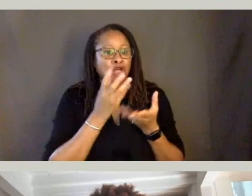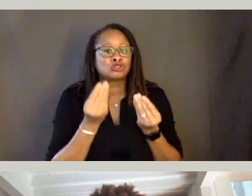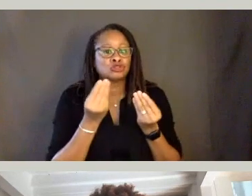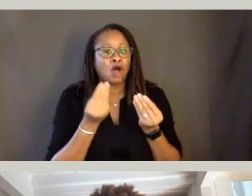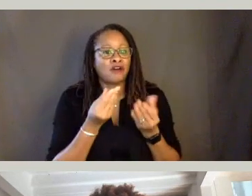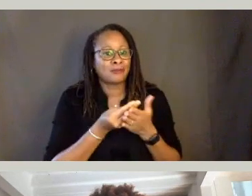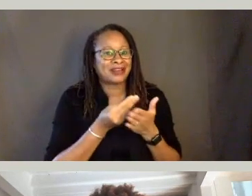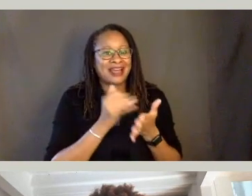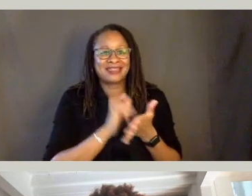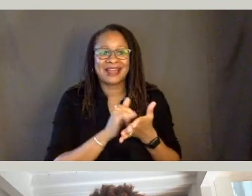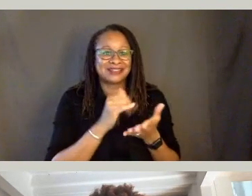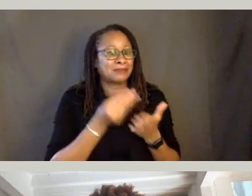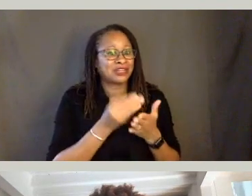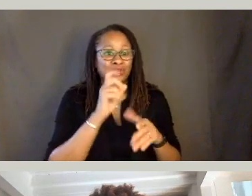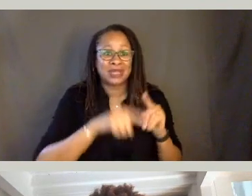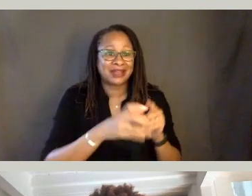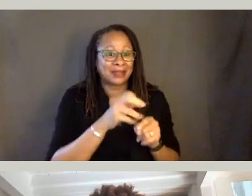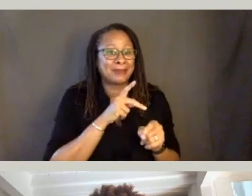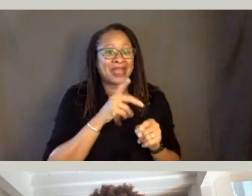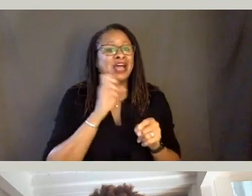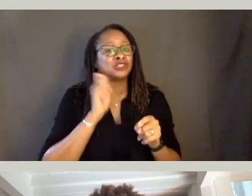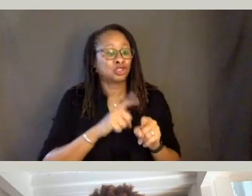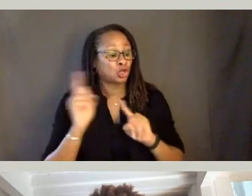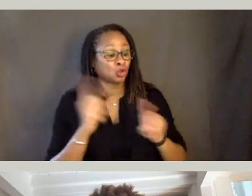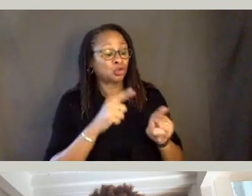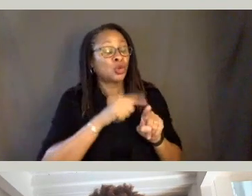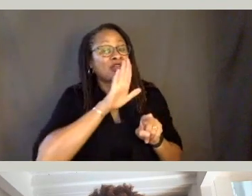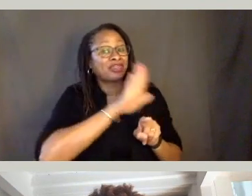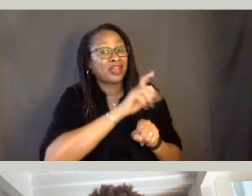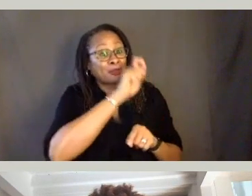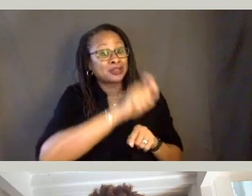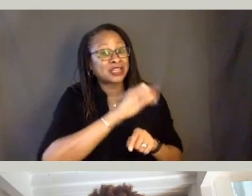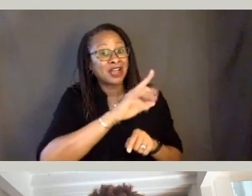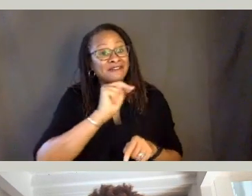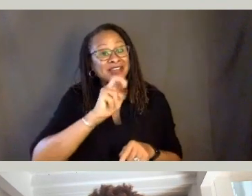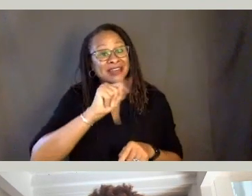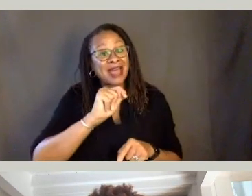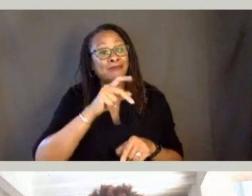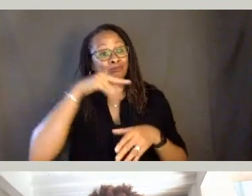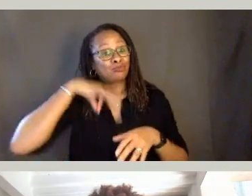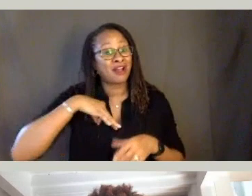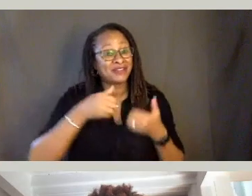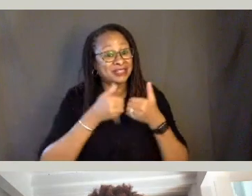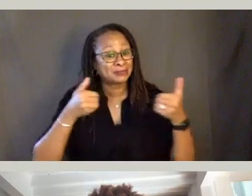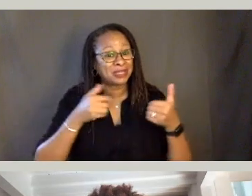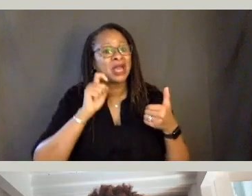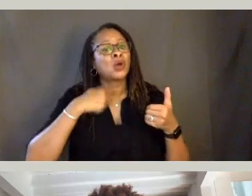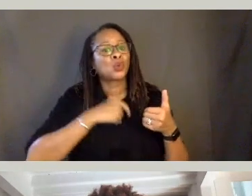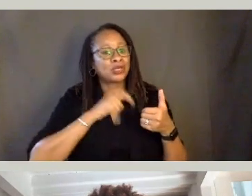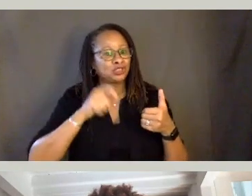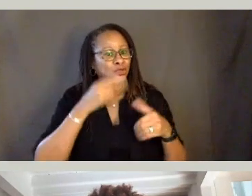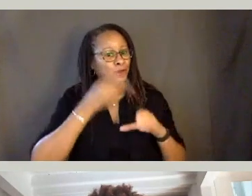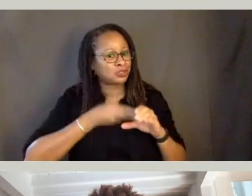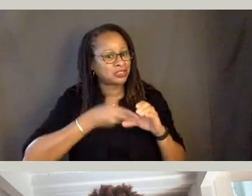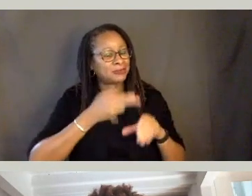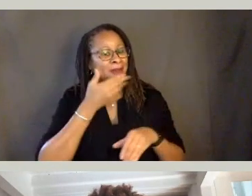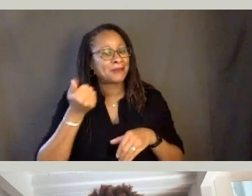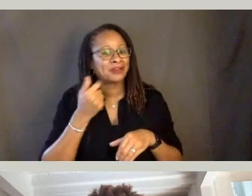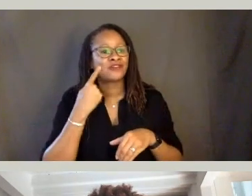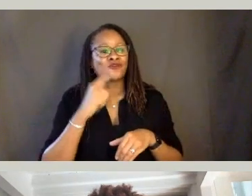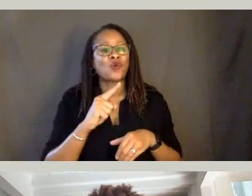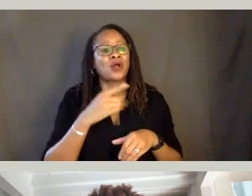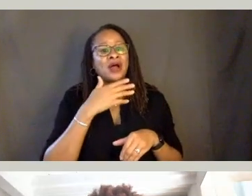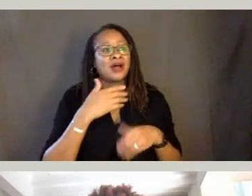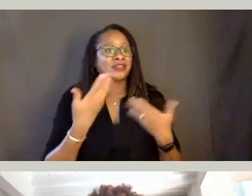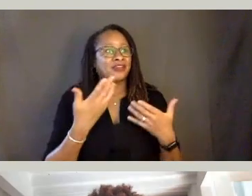should actually go towards their percentage of the net profit split. We should participate better for the financial reward of our films